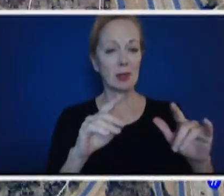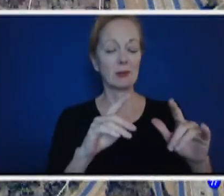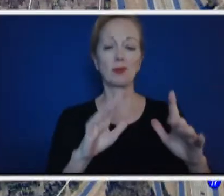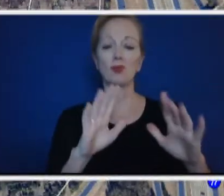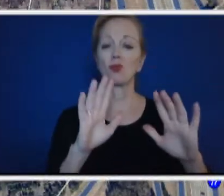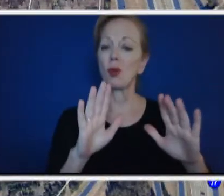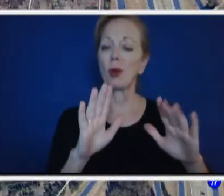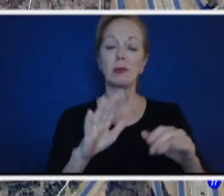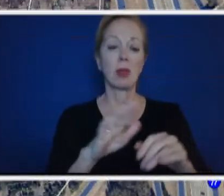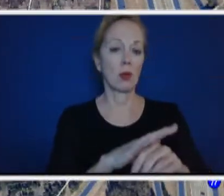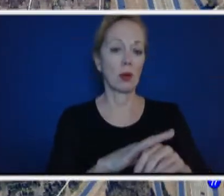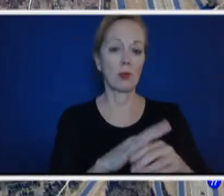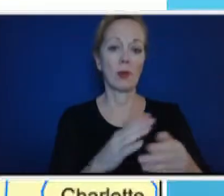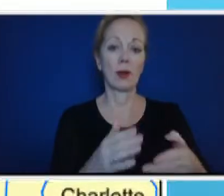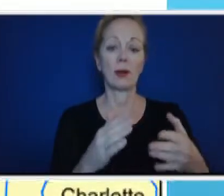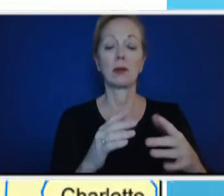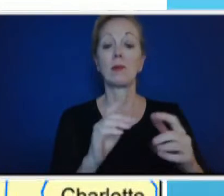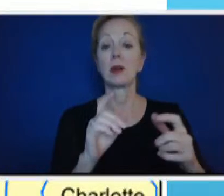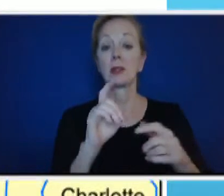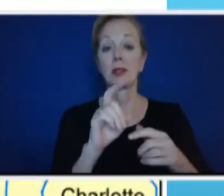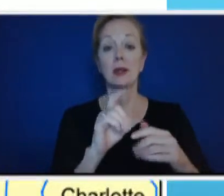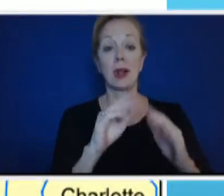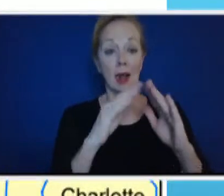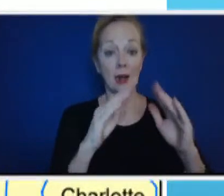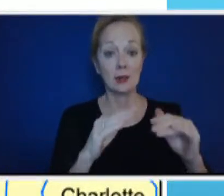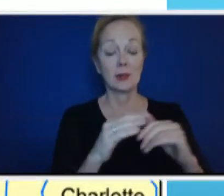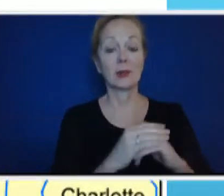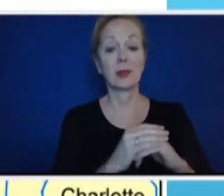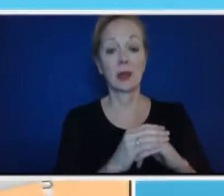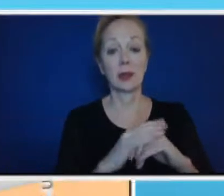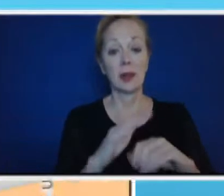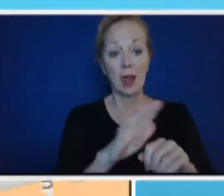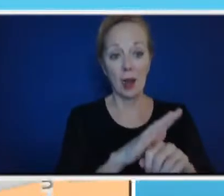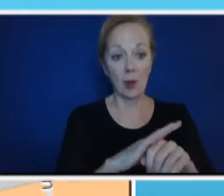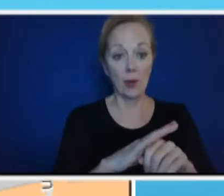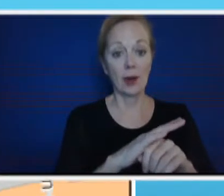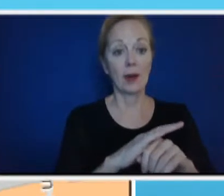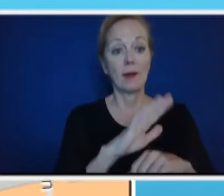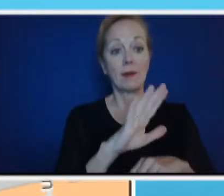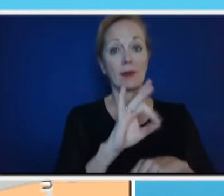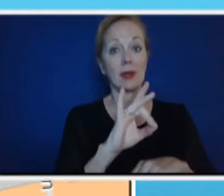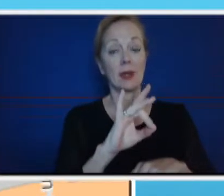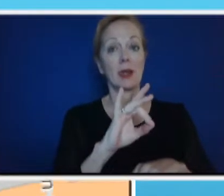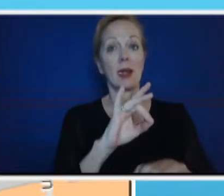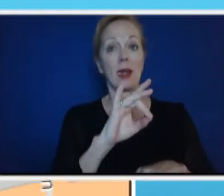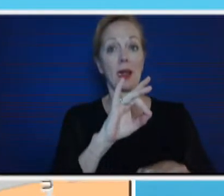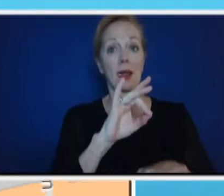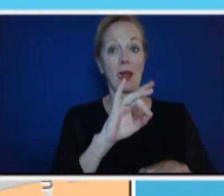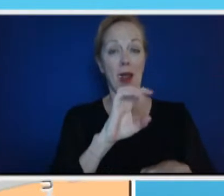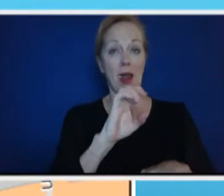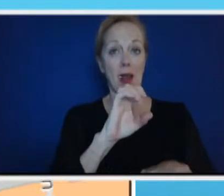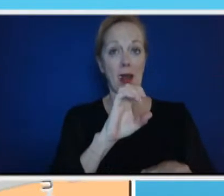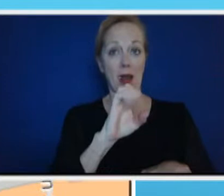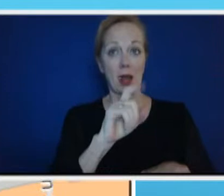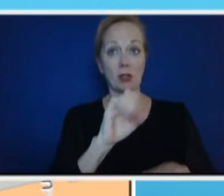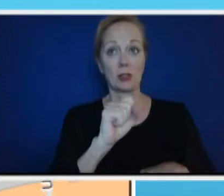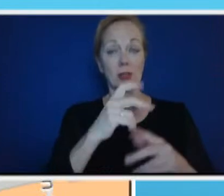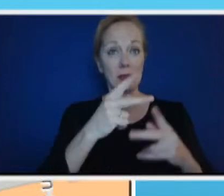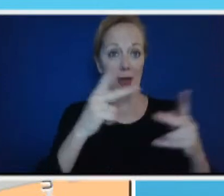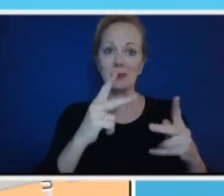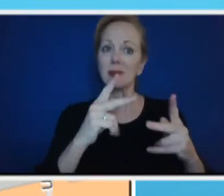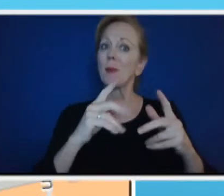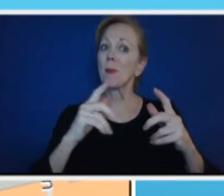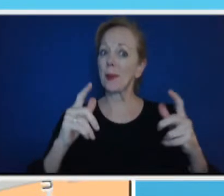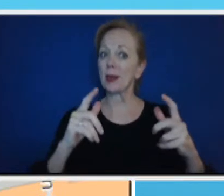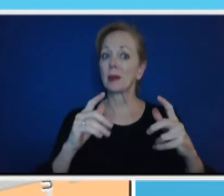location to provide some much needed housing in the area. 50-acre site is a large assemblage. If you'll note from